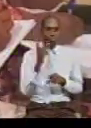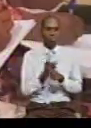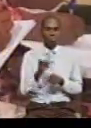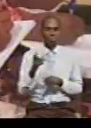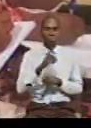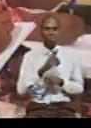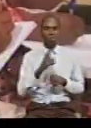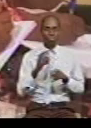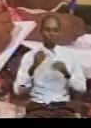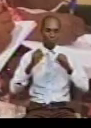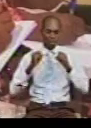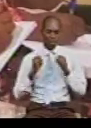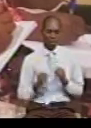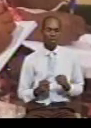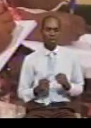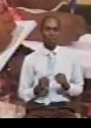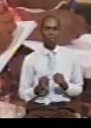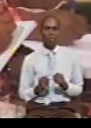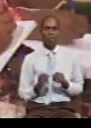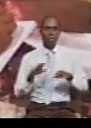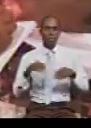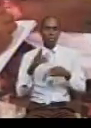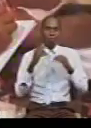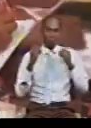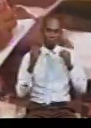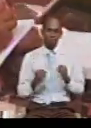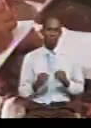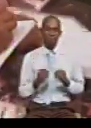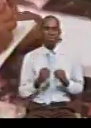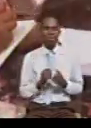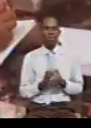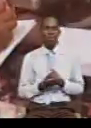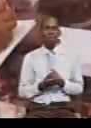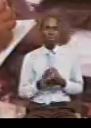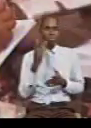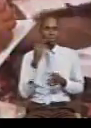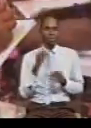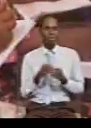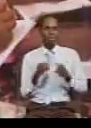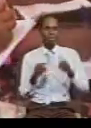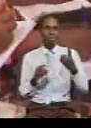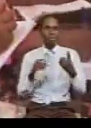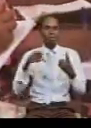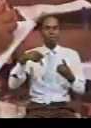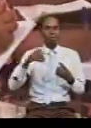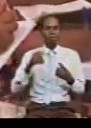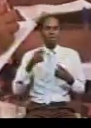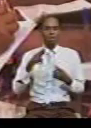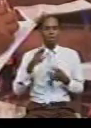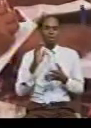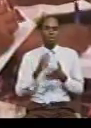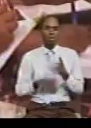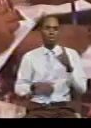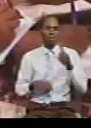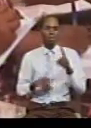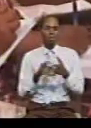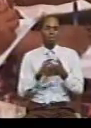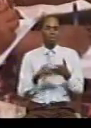and power. Look at 1 Peter chapter 1. Verse